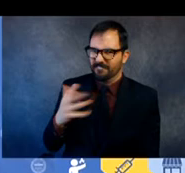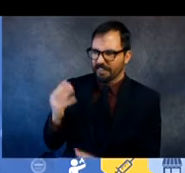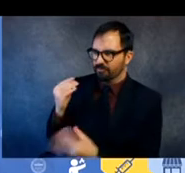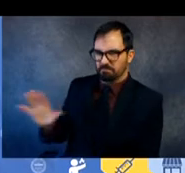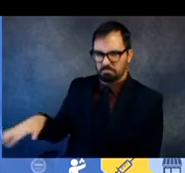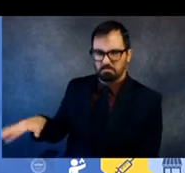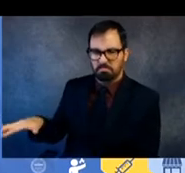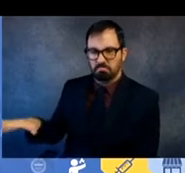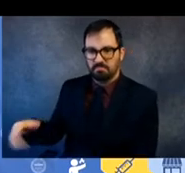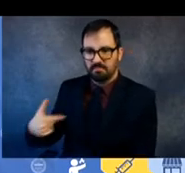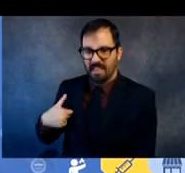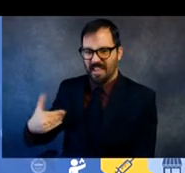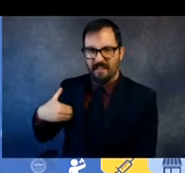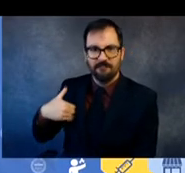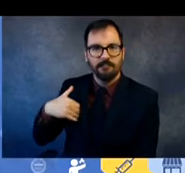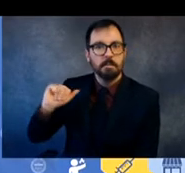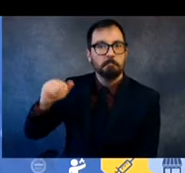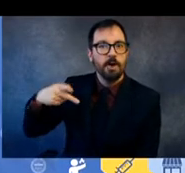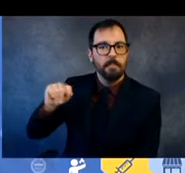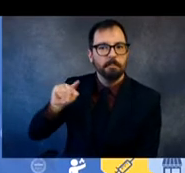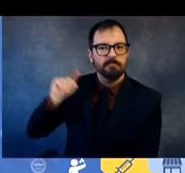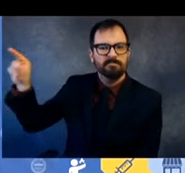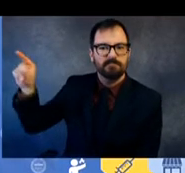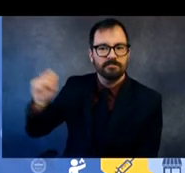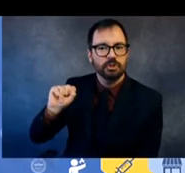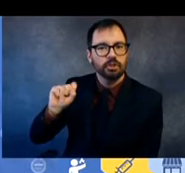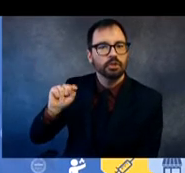told him, you know, I've got a studio apartment,